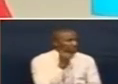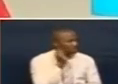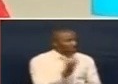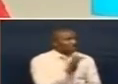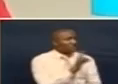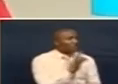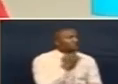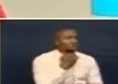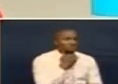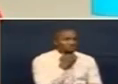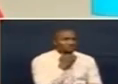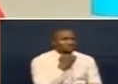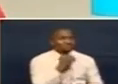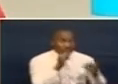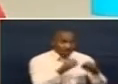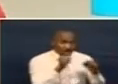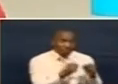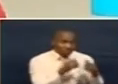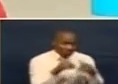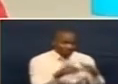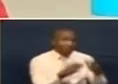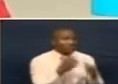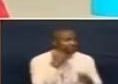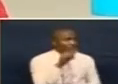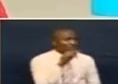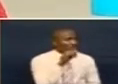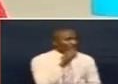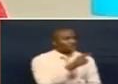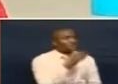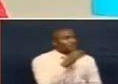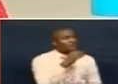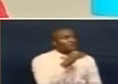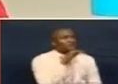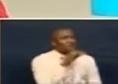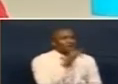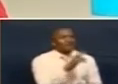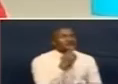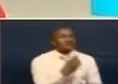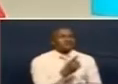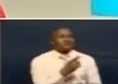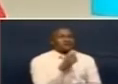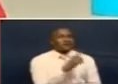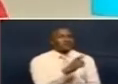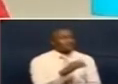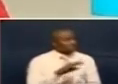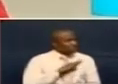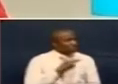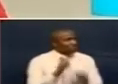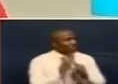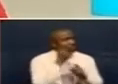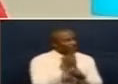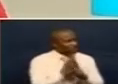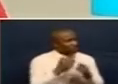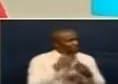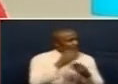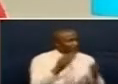go with the agreement that is on the table for NASA, Raila has been on the record saying that he's content with one term. Thereafter,